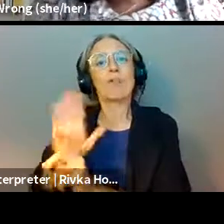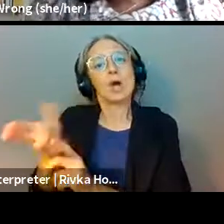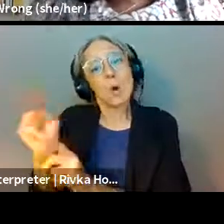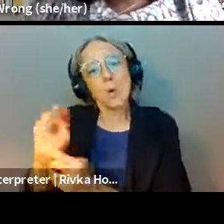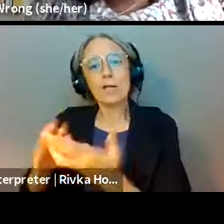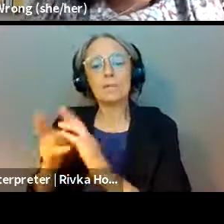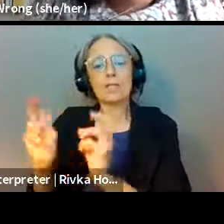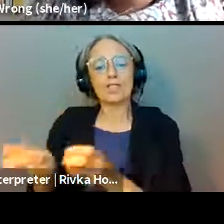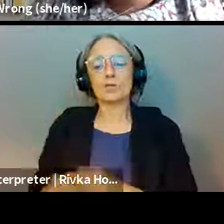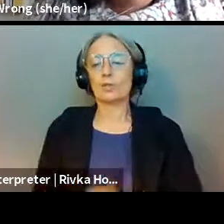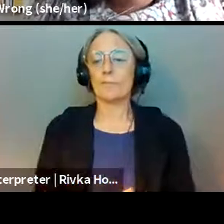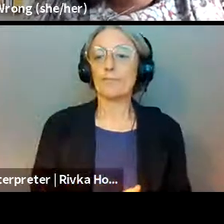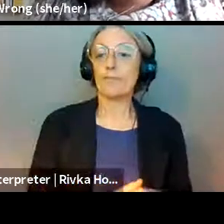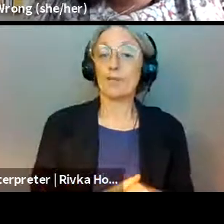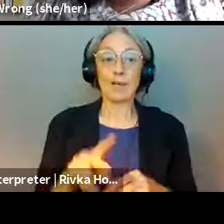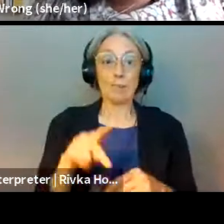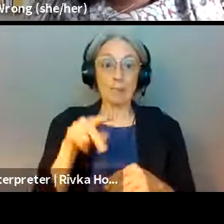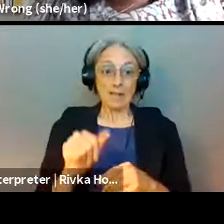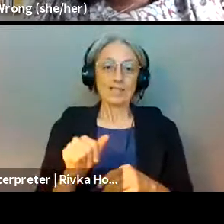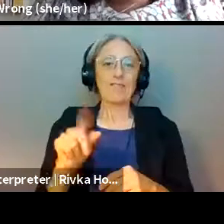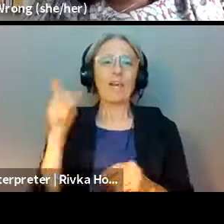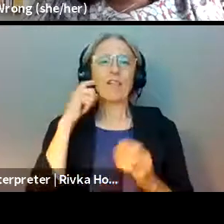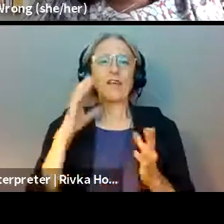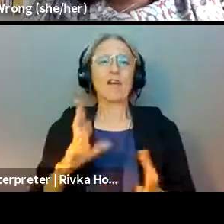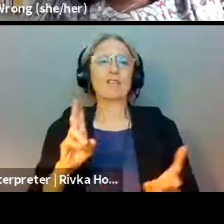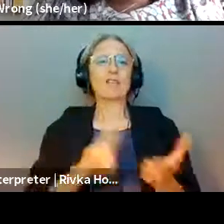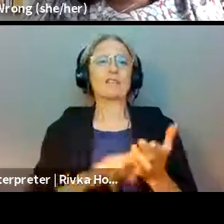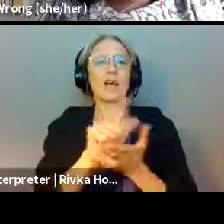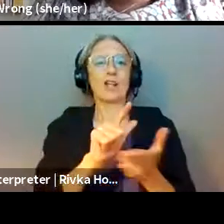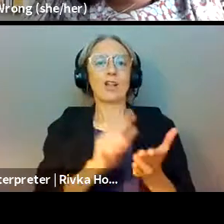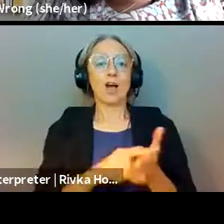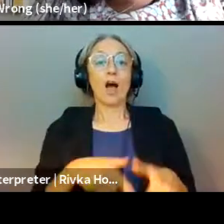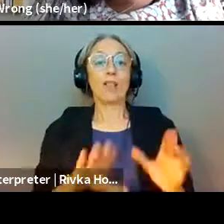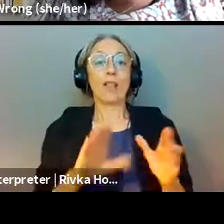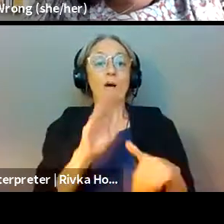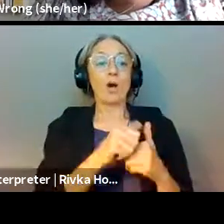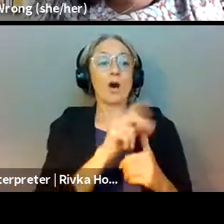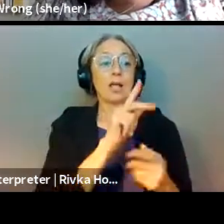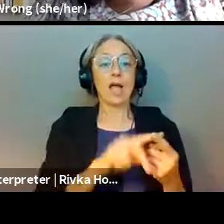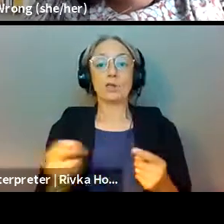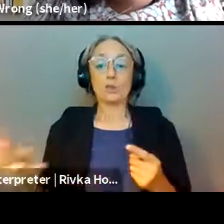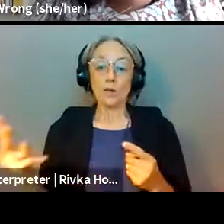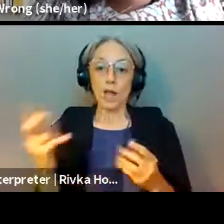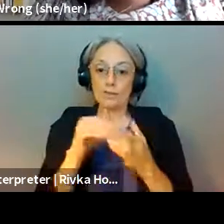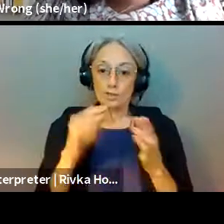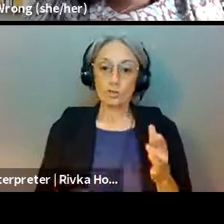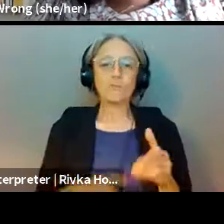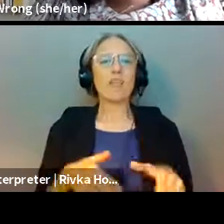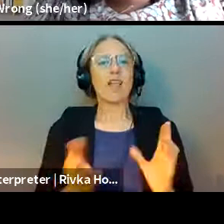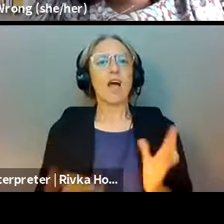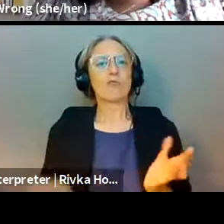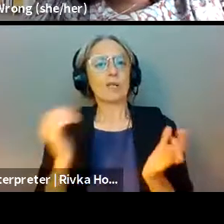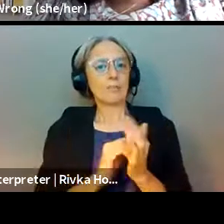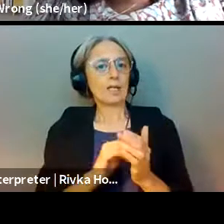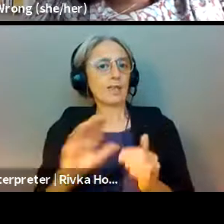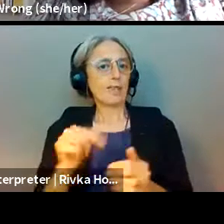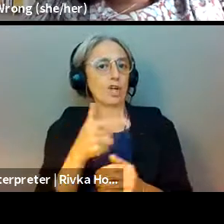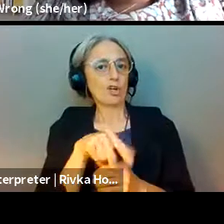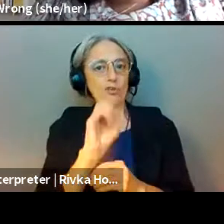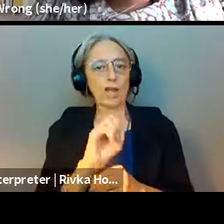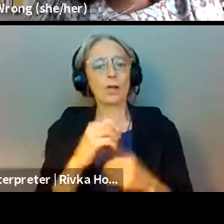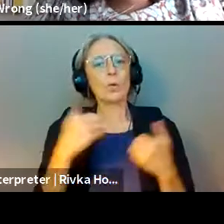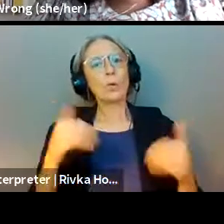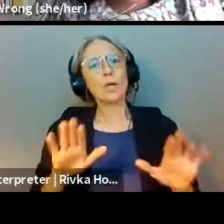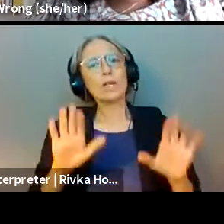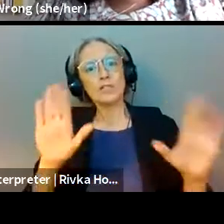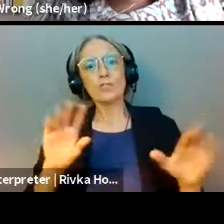Pennsylvania, our governor had signed a law that allows all K through 12 students to repeat a grade, right? It's a huge second chance, especially for